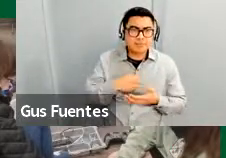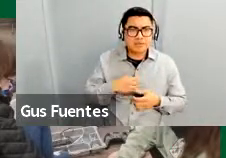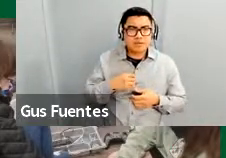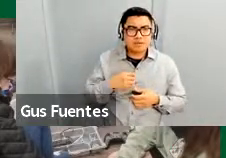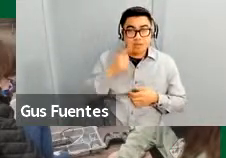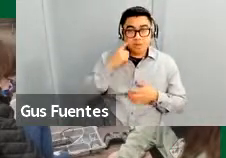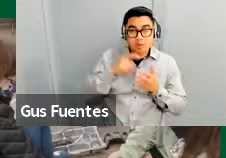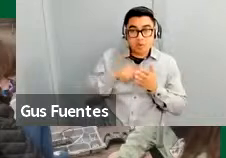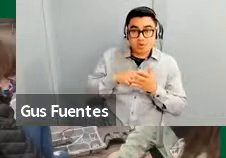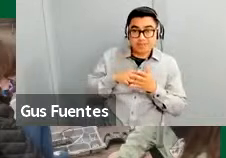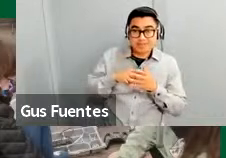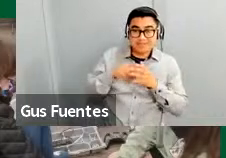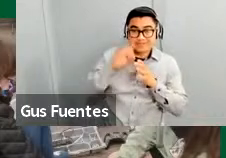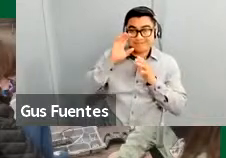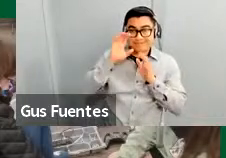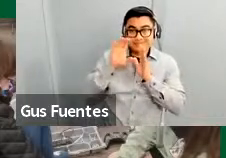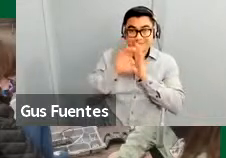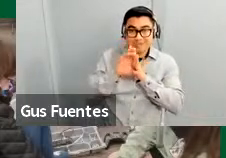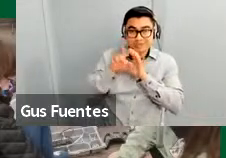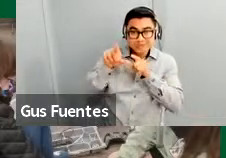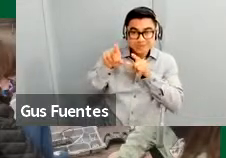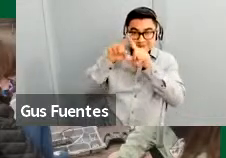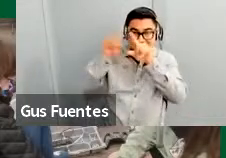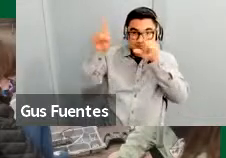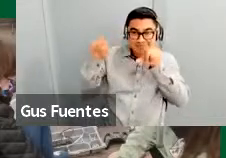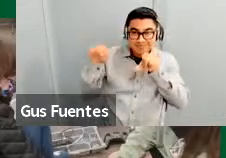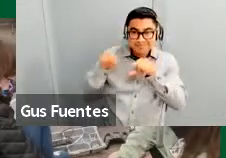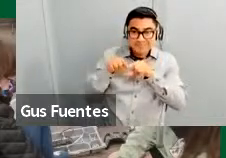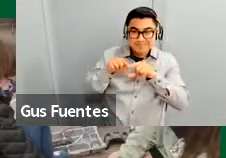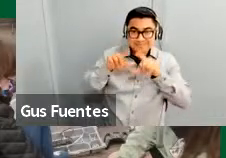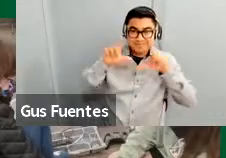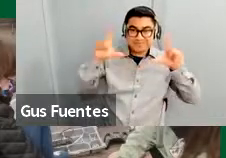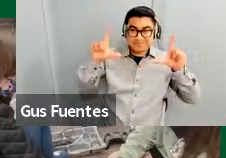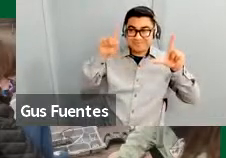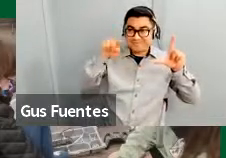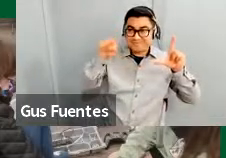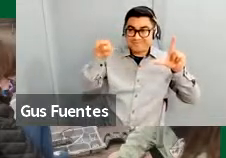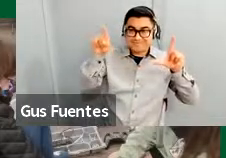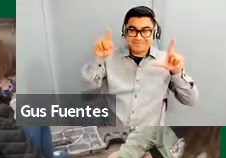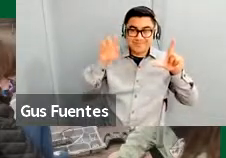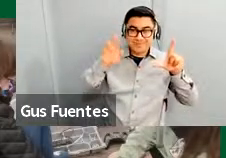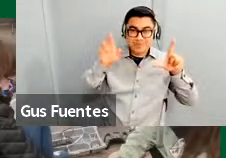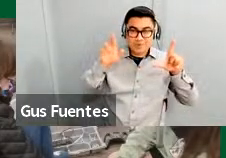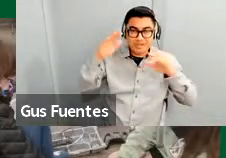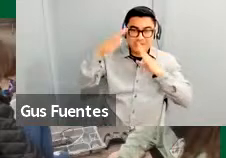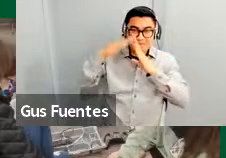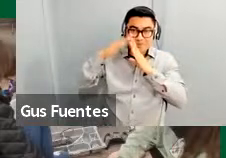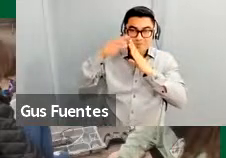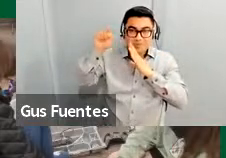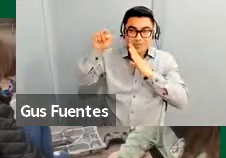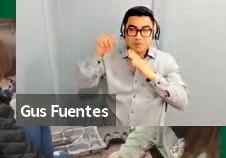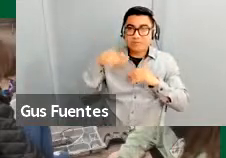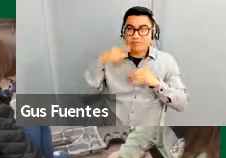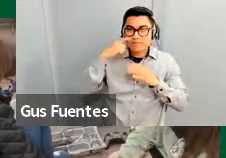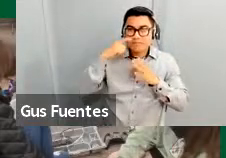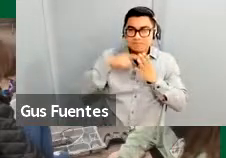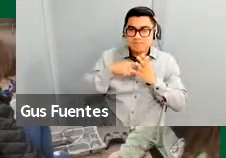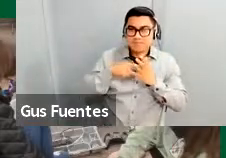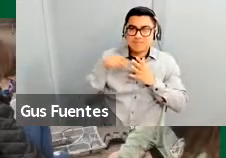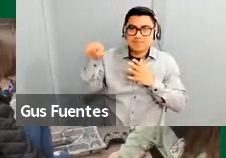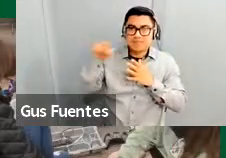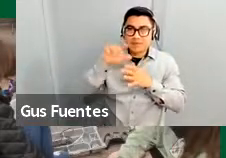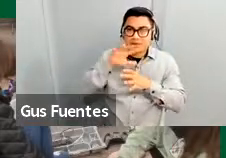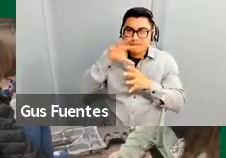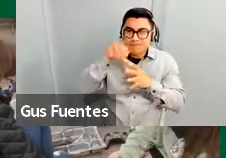see some of our amazing STEM students working on a project. And I wanted to talk about the budget